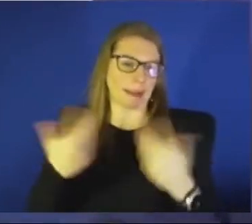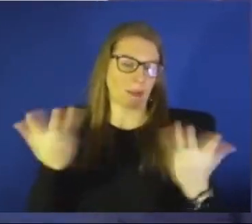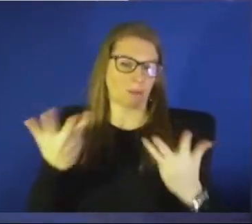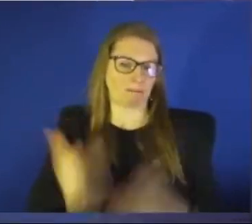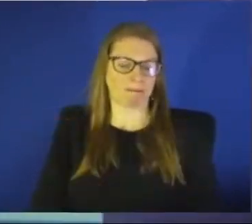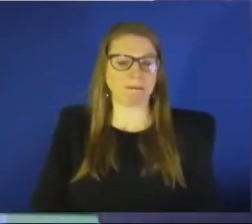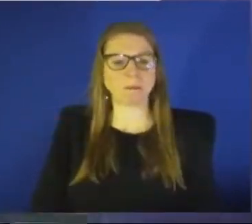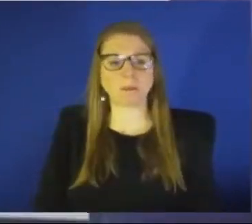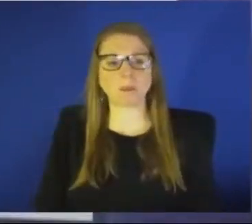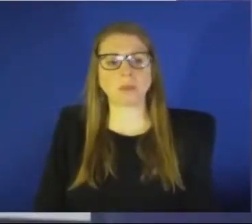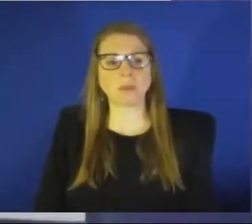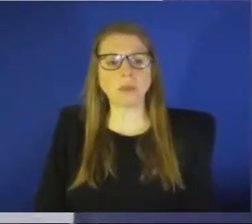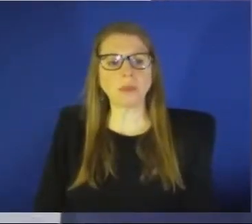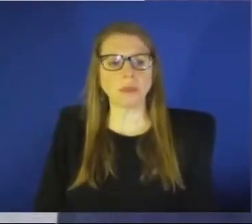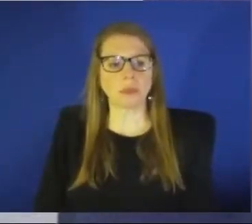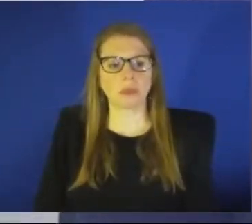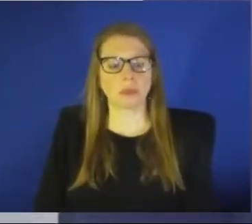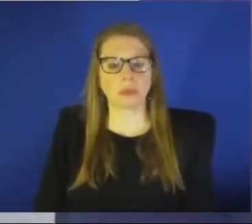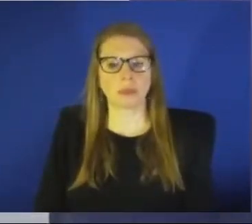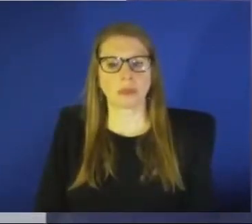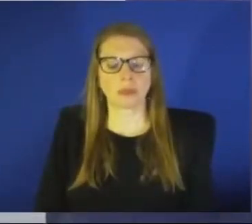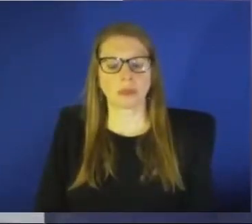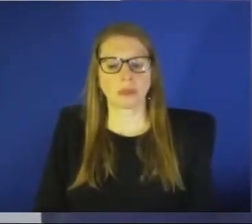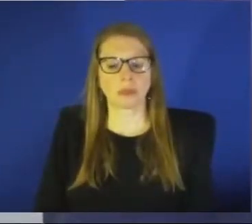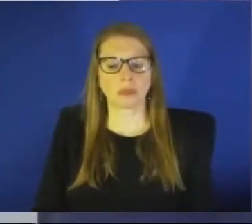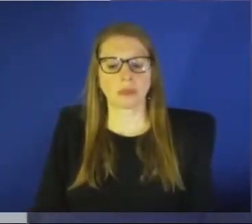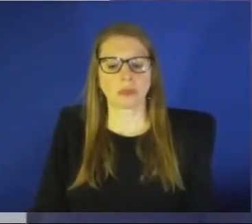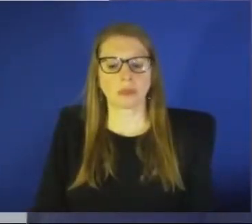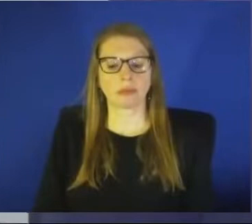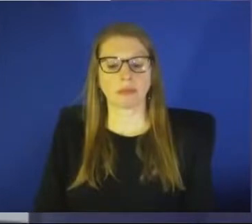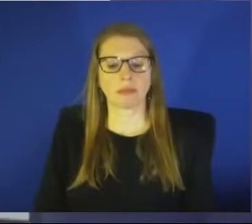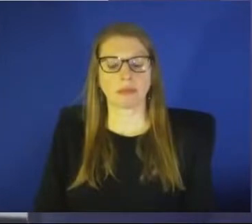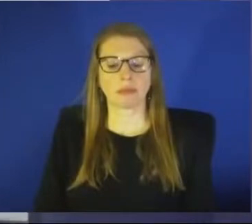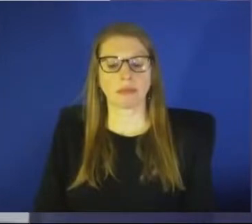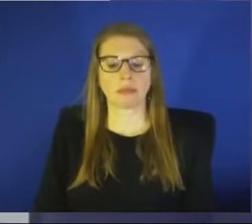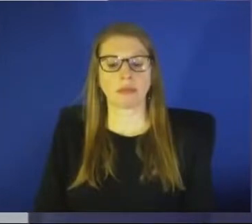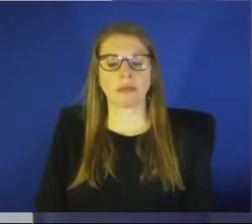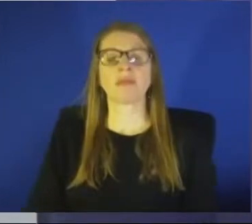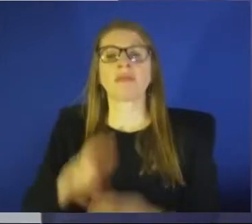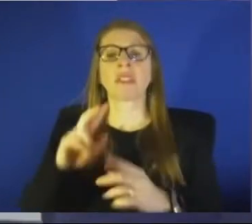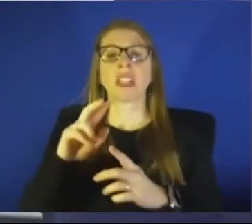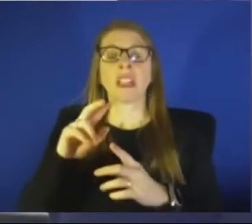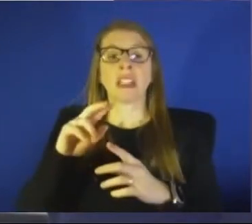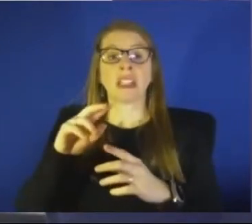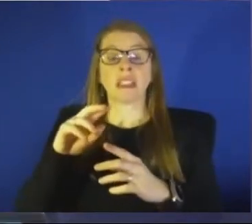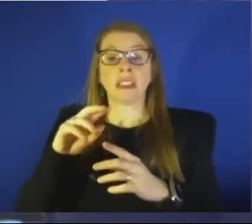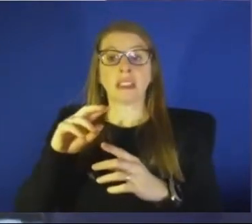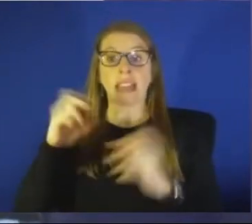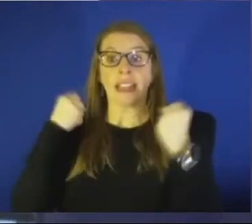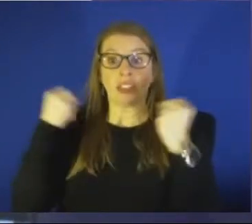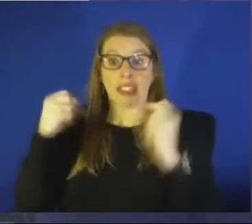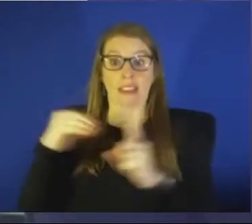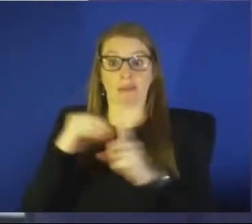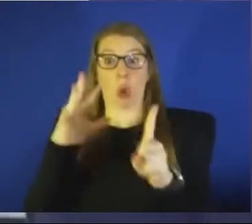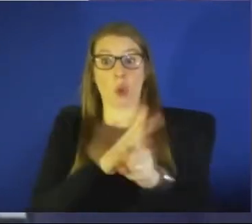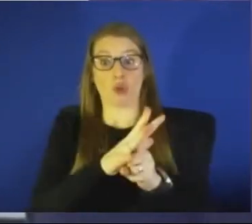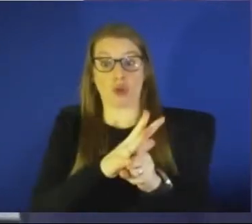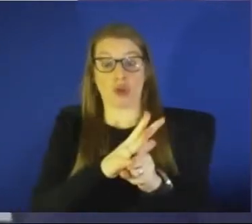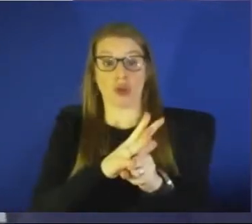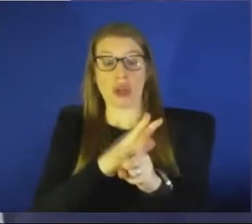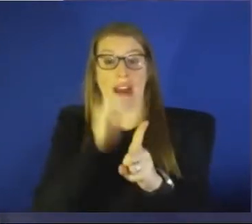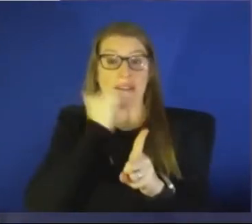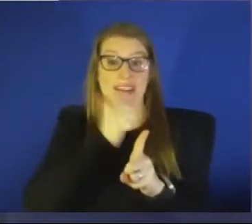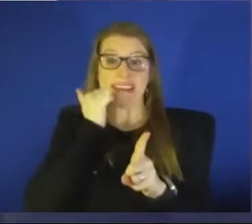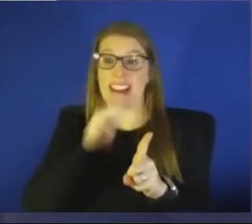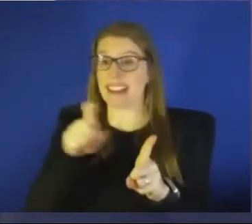in a situation where you are exposed to exercise on a regular basis, you have the ability to work your body regularly.